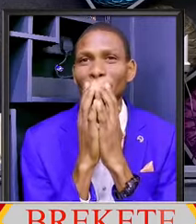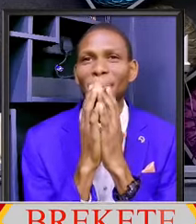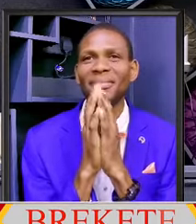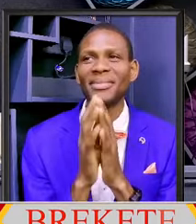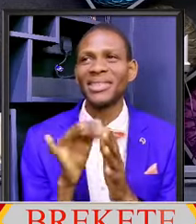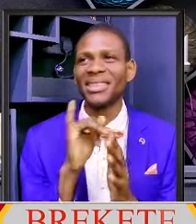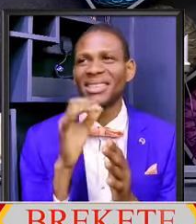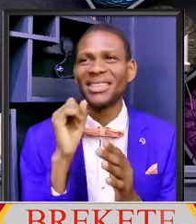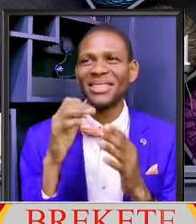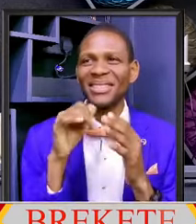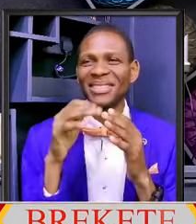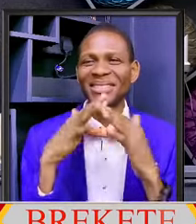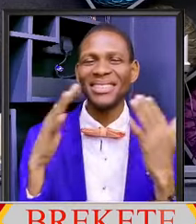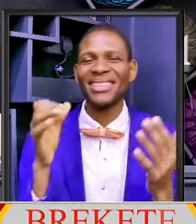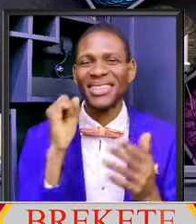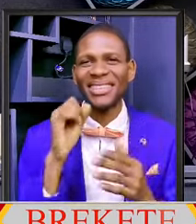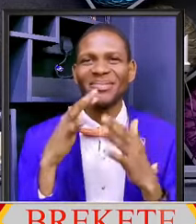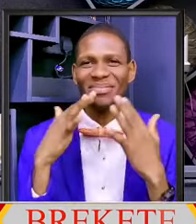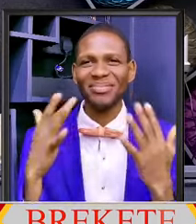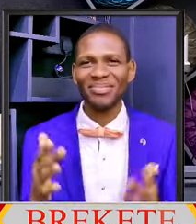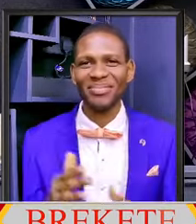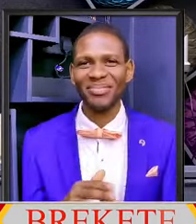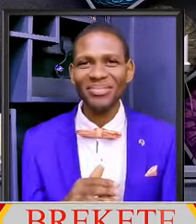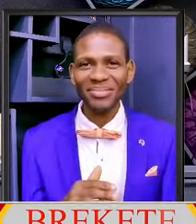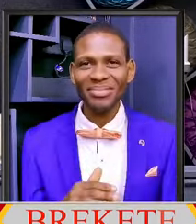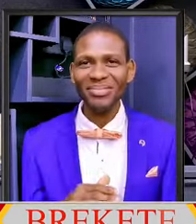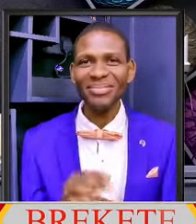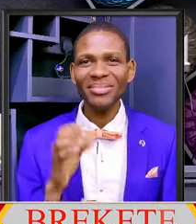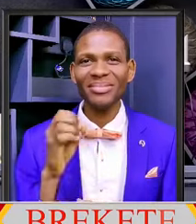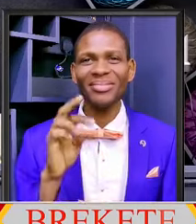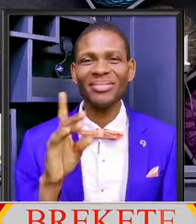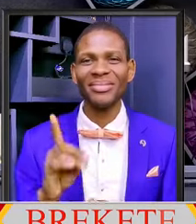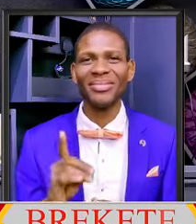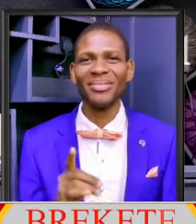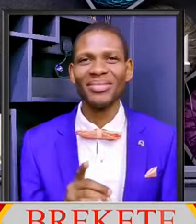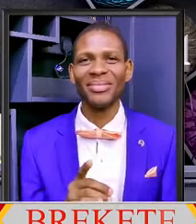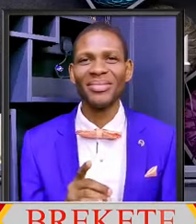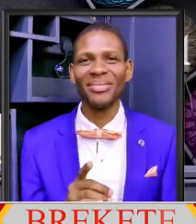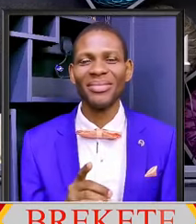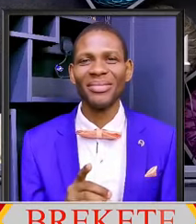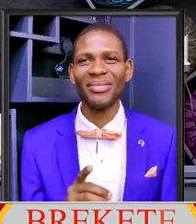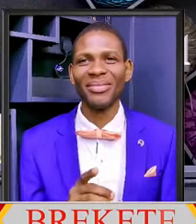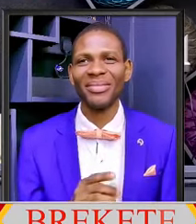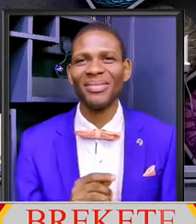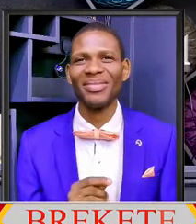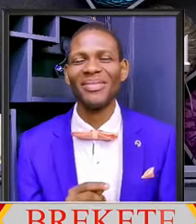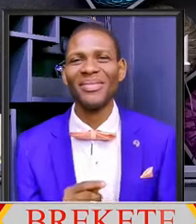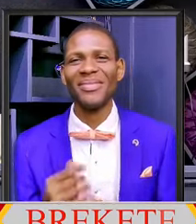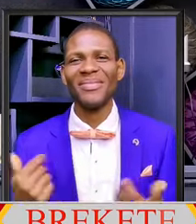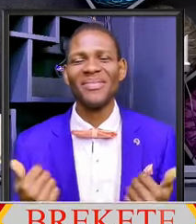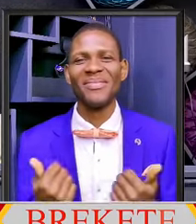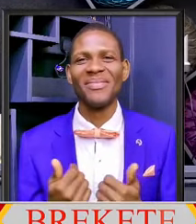Is she not smiling? She is. Ordinary. Ah, yeah.